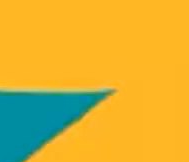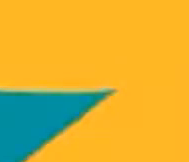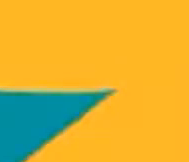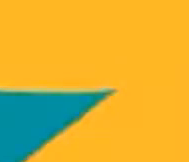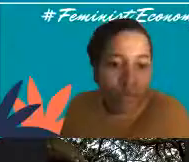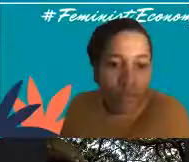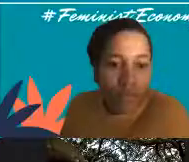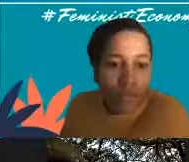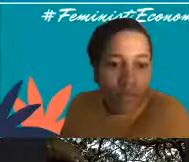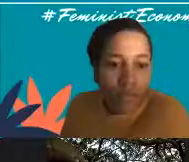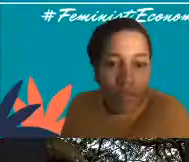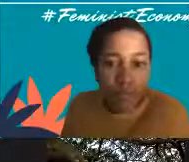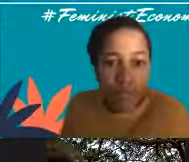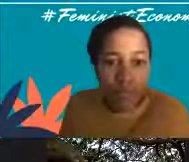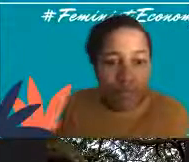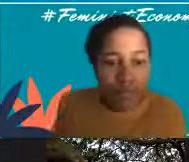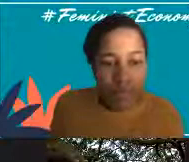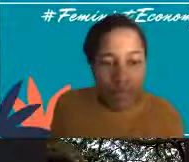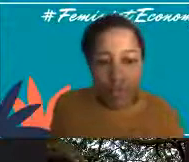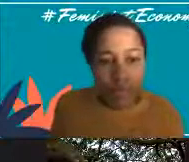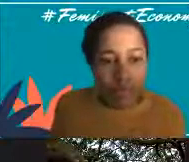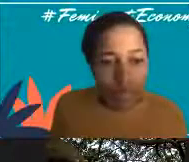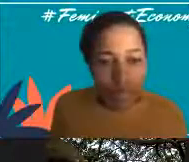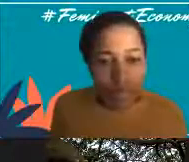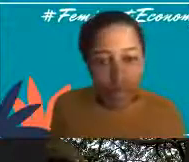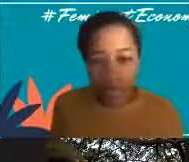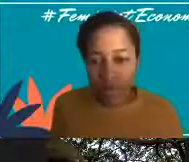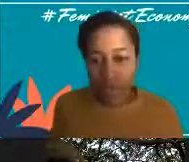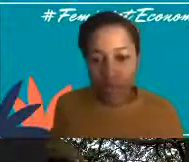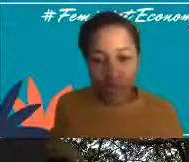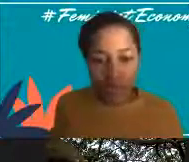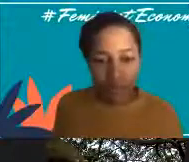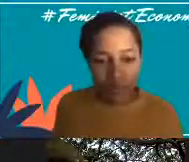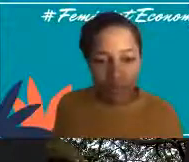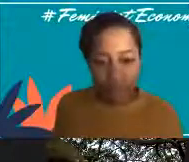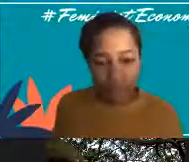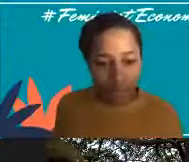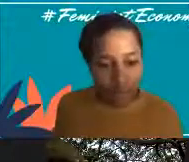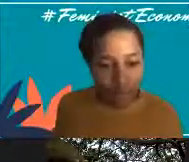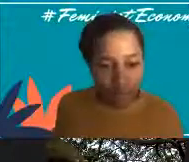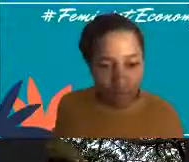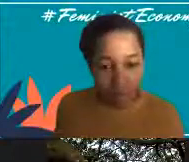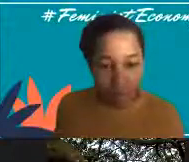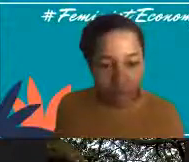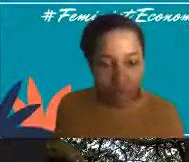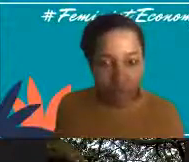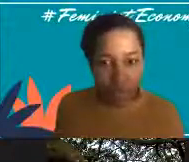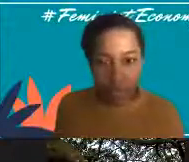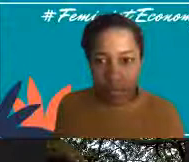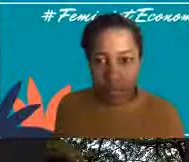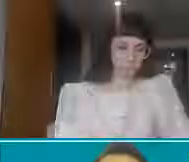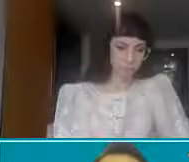2. I can't do anything with the camera on my laptop, so you're not going to be able to have me interpret.